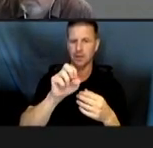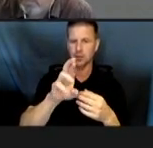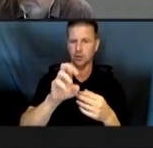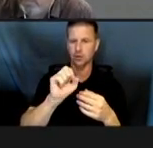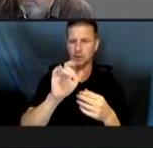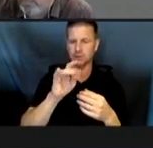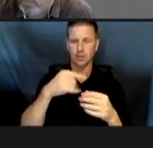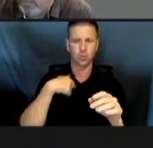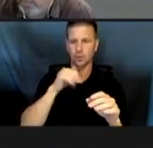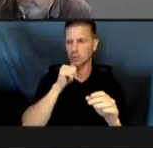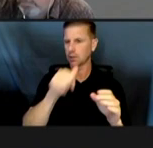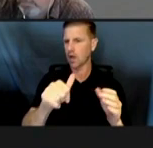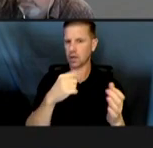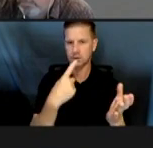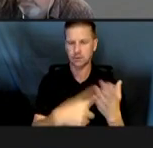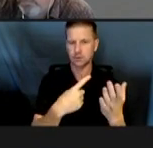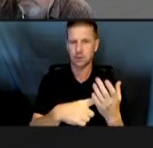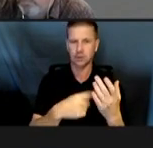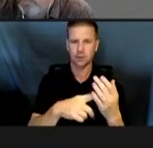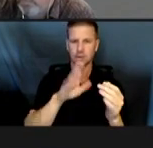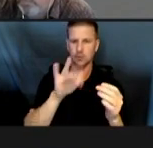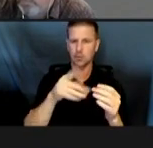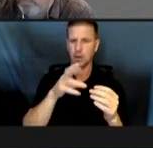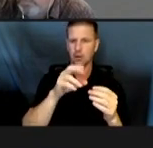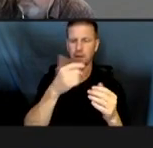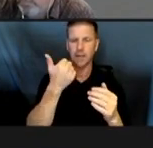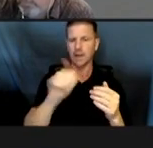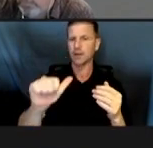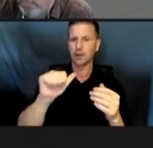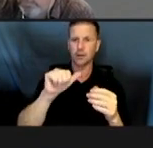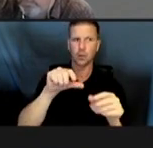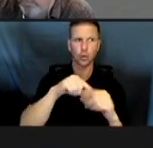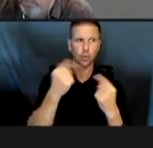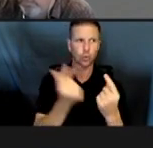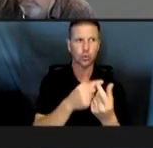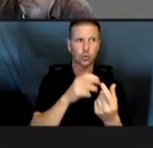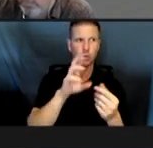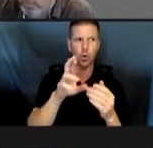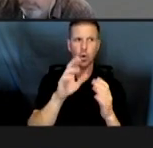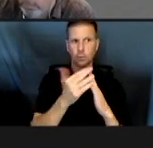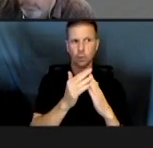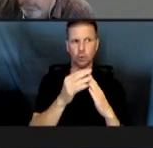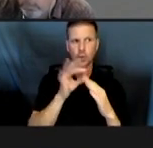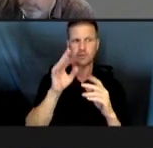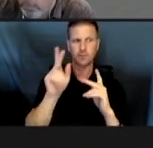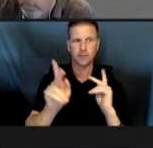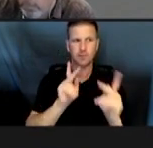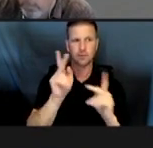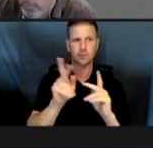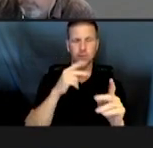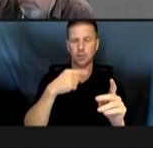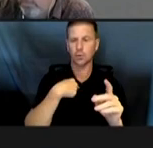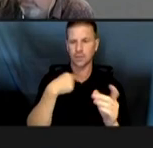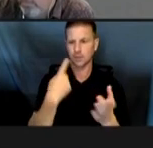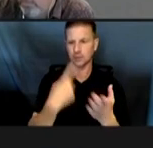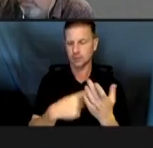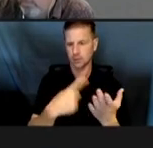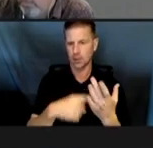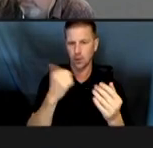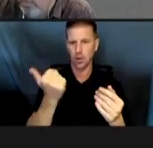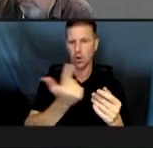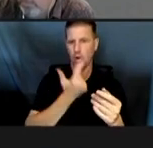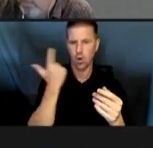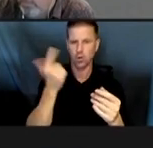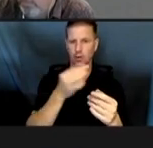We are not discussing by proxy any certain group or community of people. We are discussing all